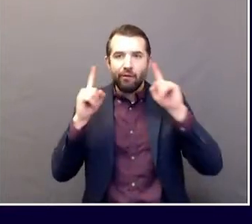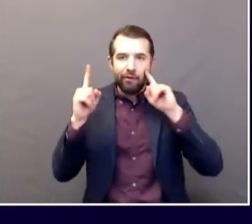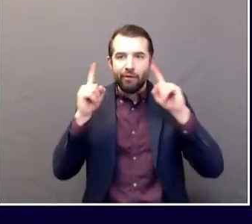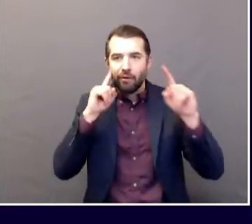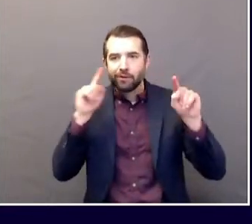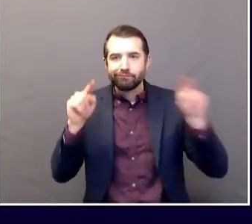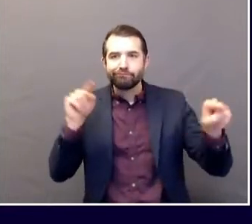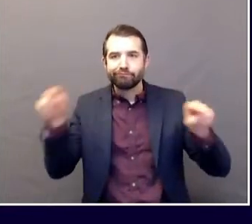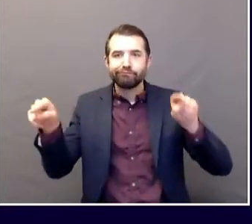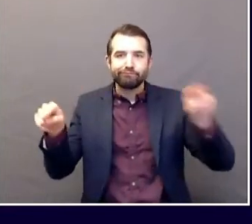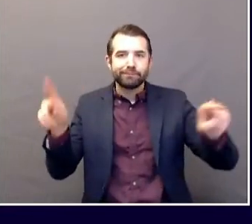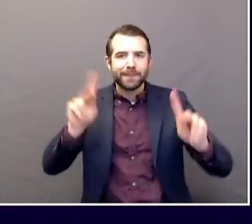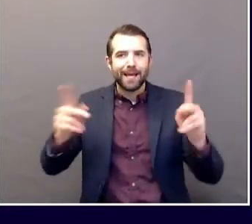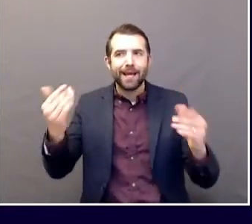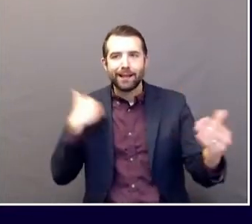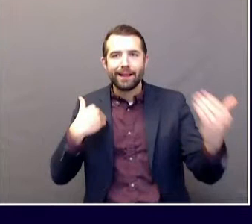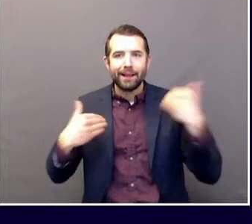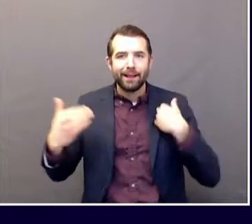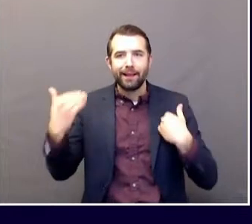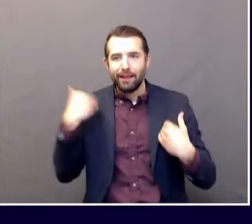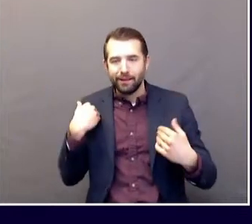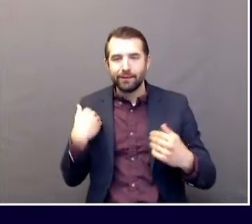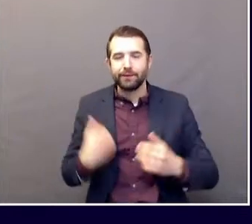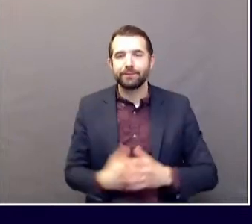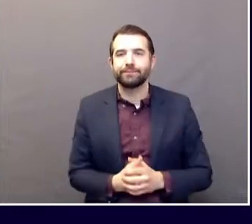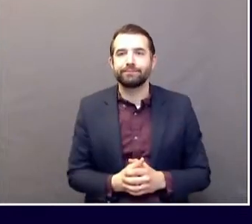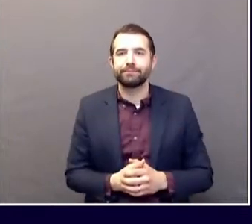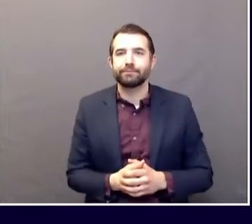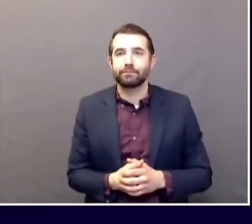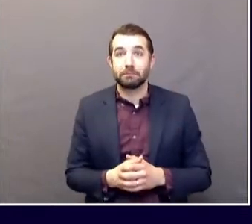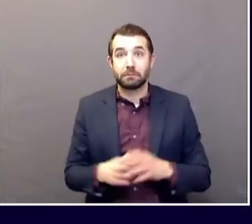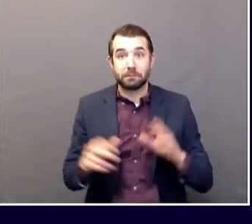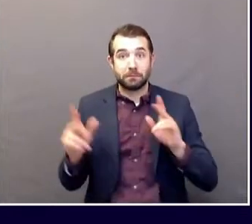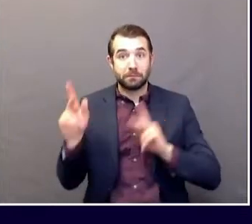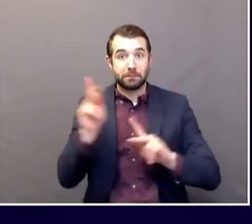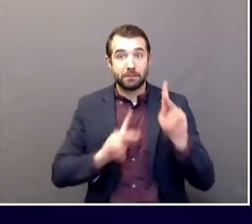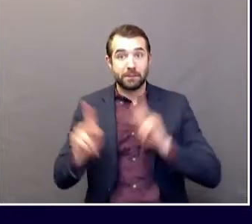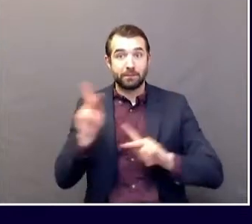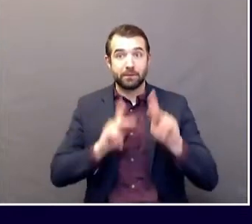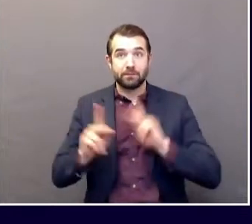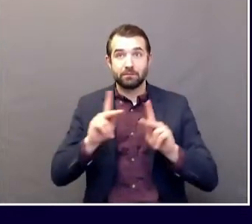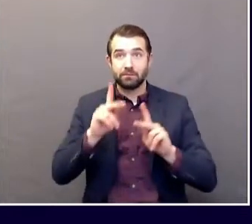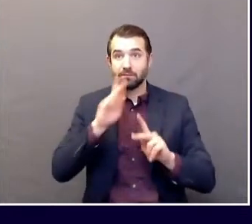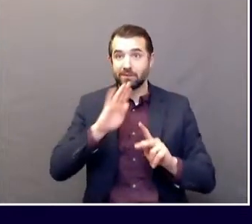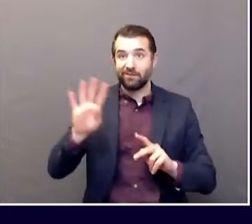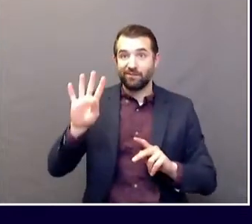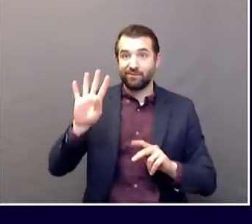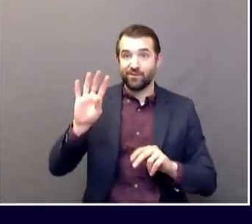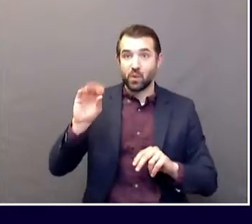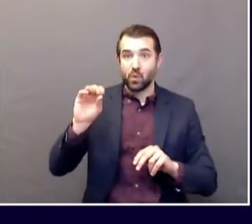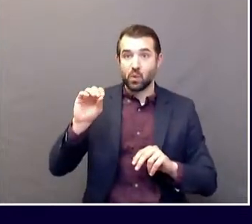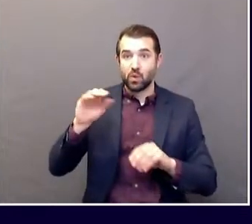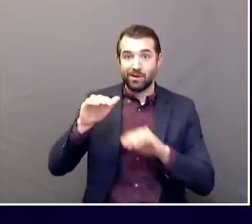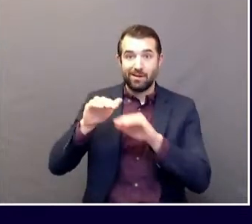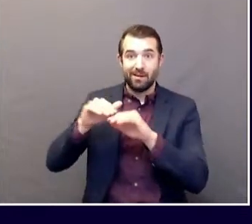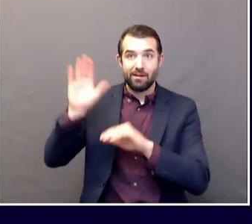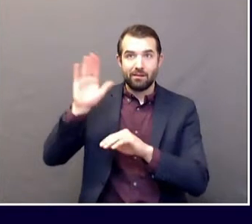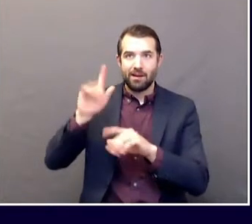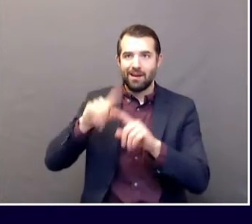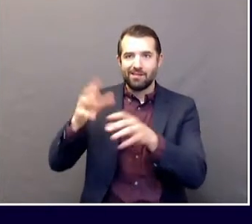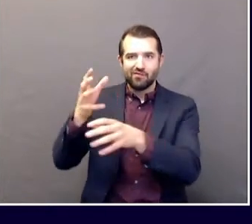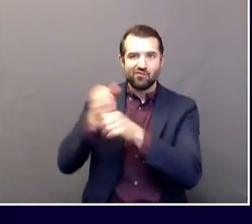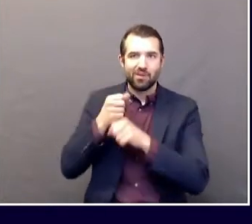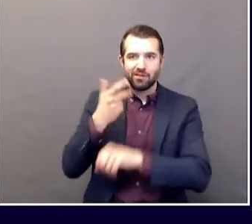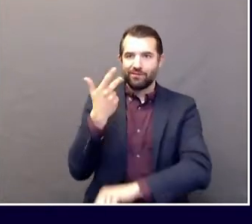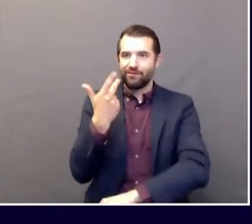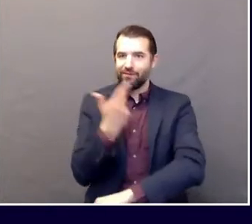people over 40 who've been unable to get an appointment. I know you just talked about, for a vaccine, I should say. I know you just talked about kind of the increased appointments there in Bangor,